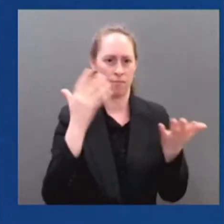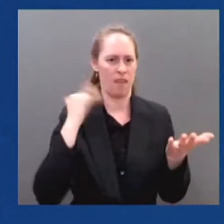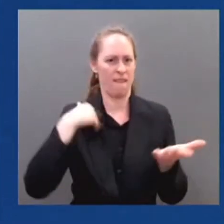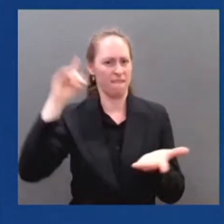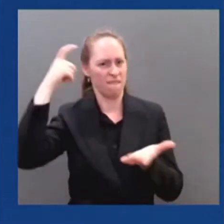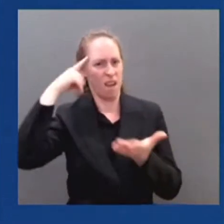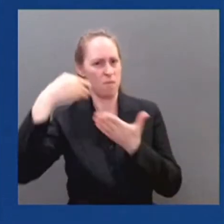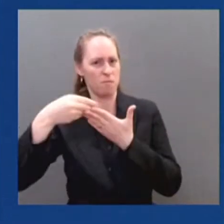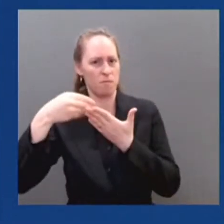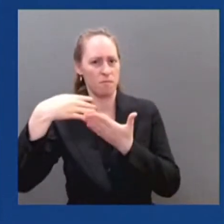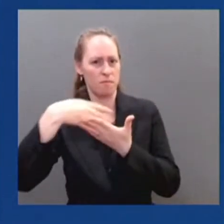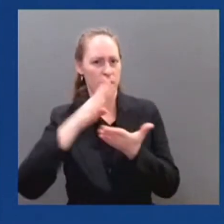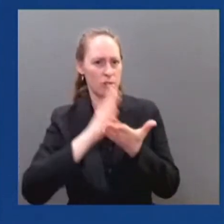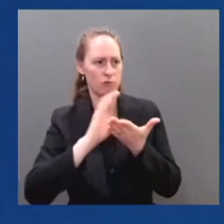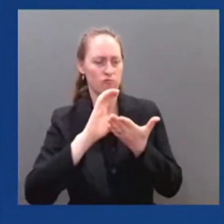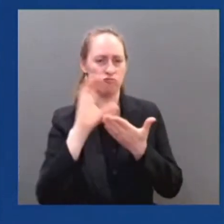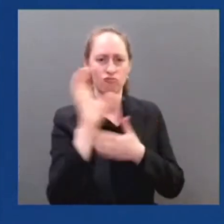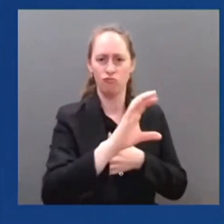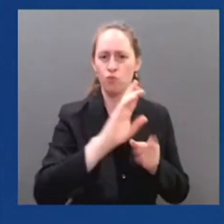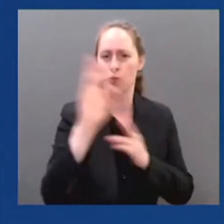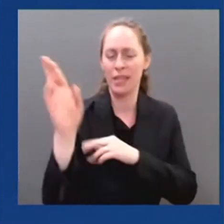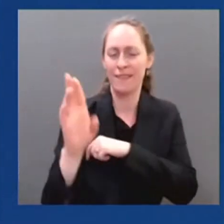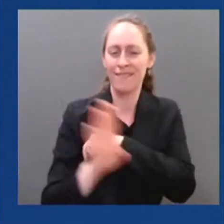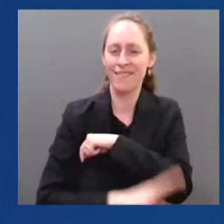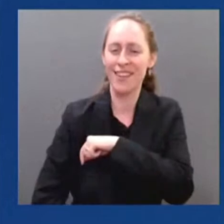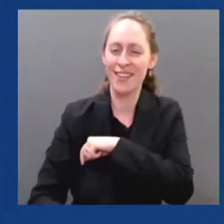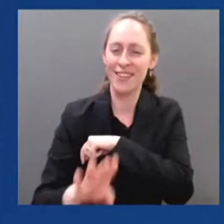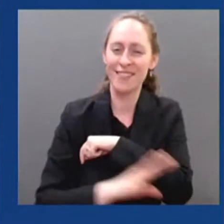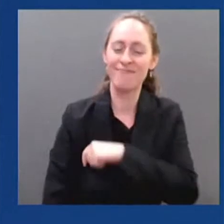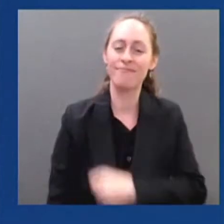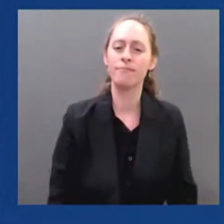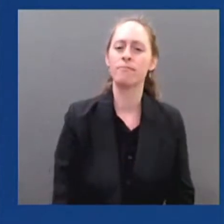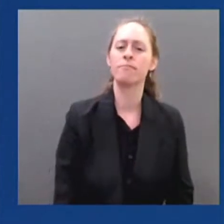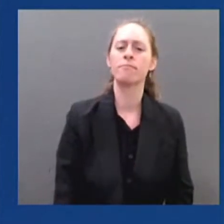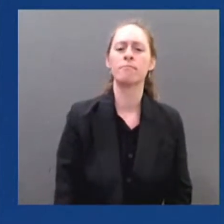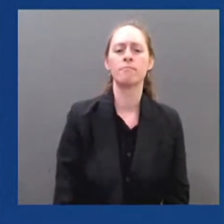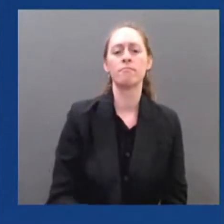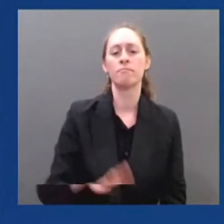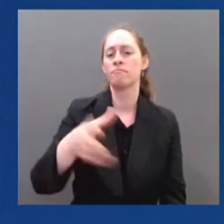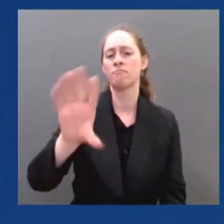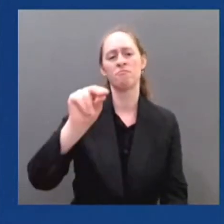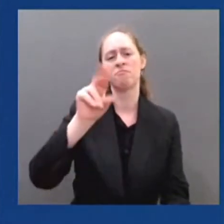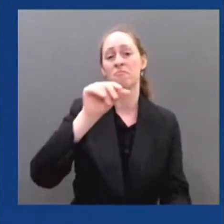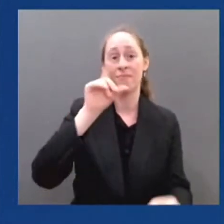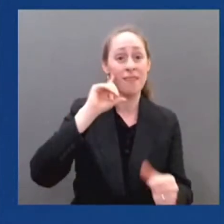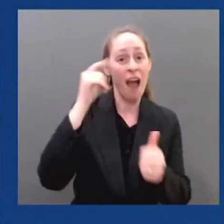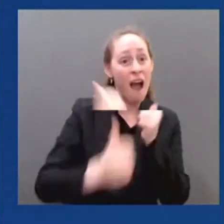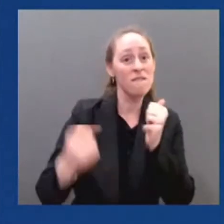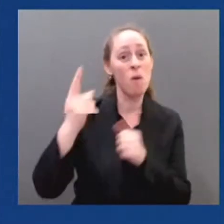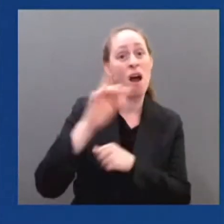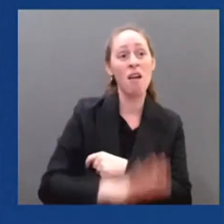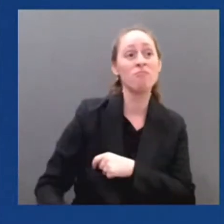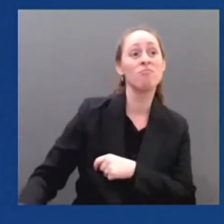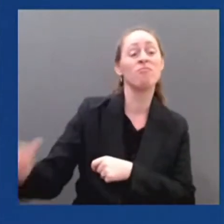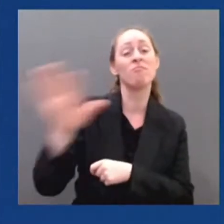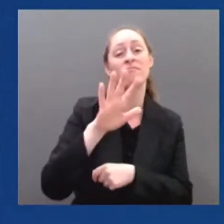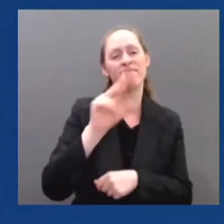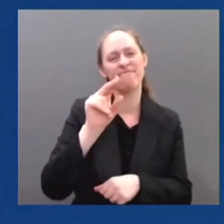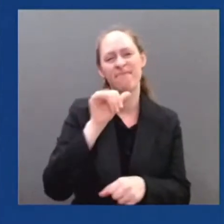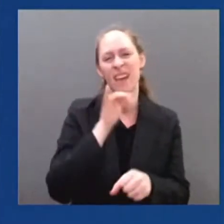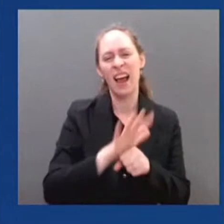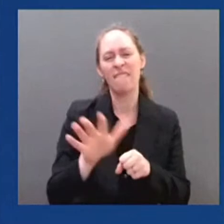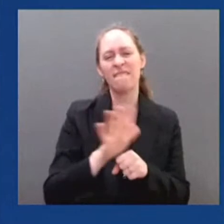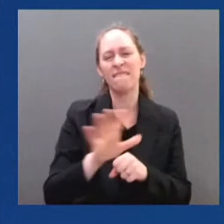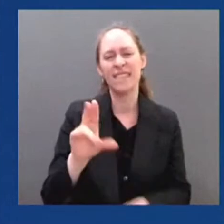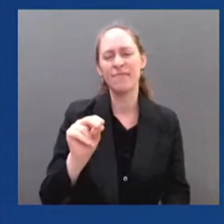clear we're not going to have enough vaccines for every adult who wants one. And then we continue to have conversations, and we'll continue